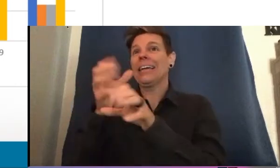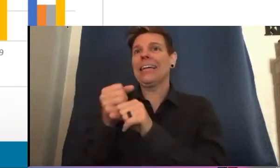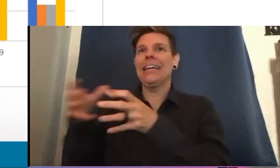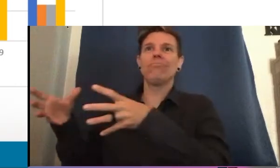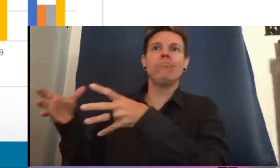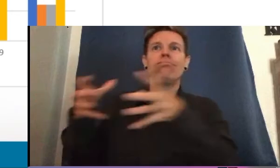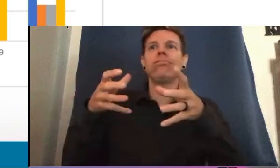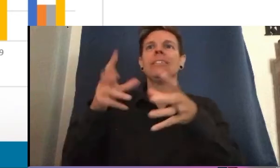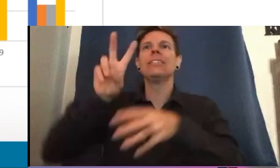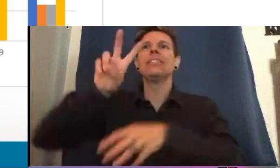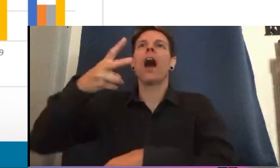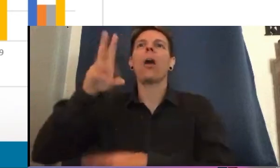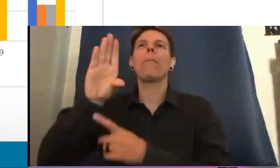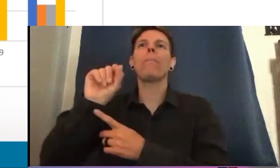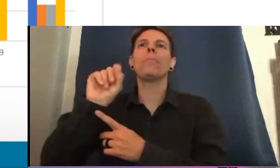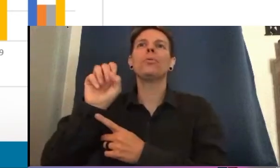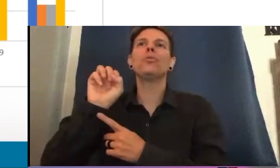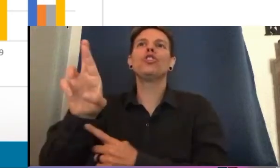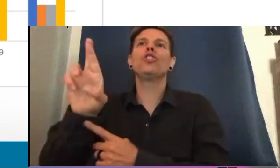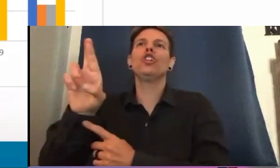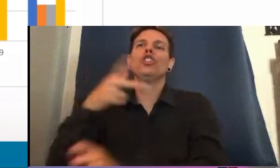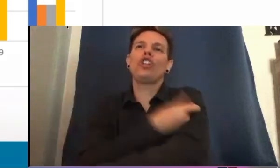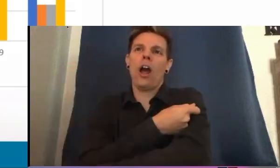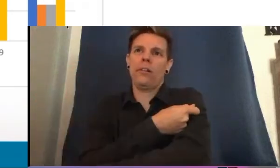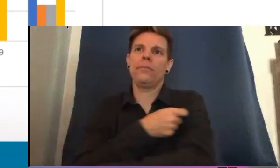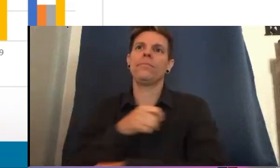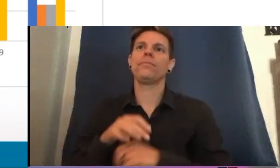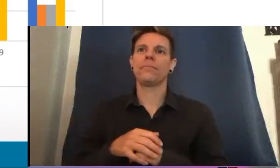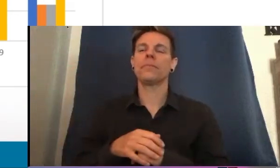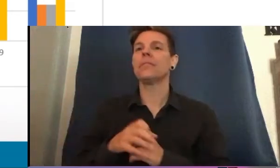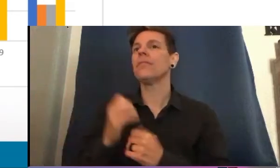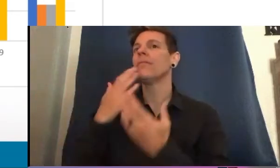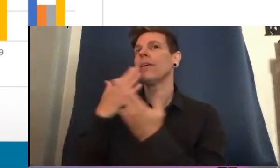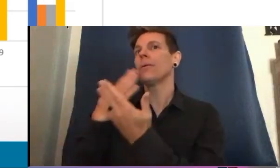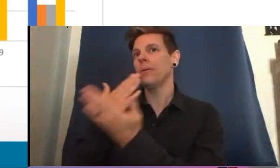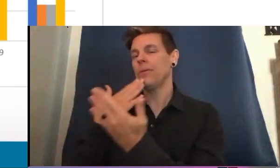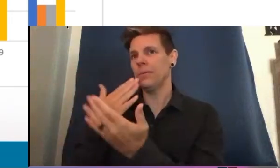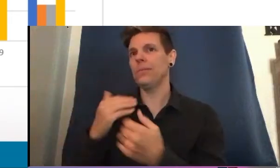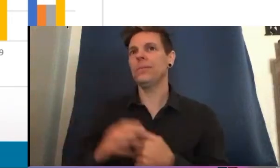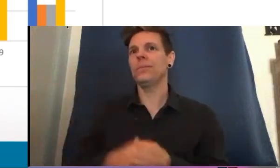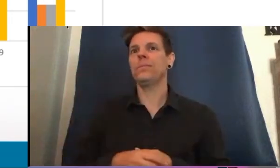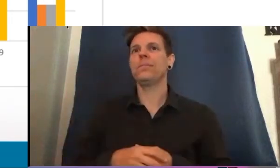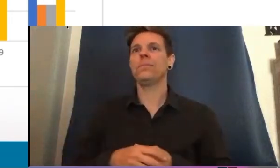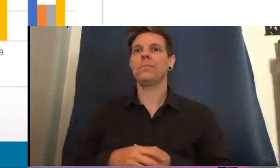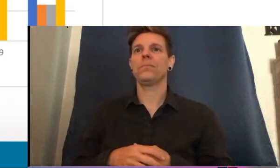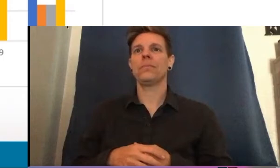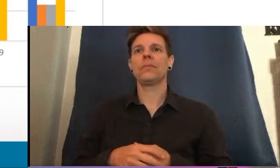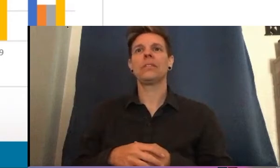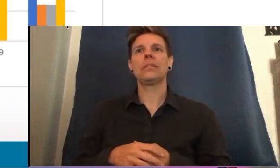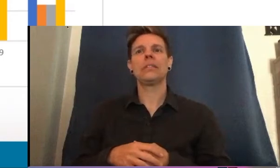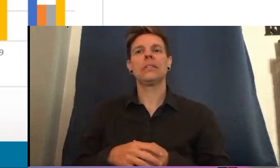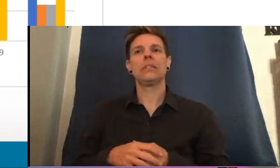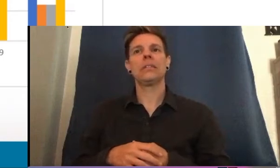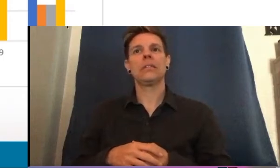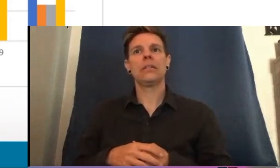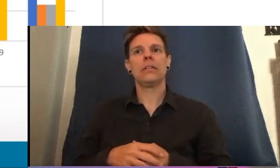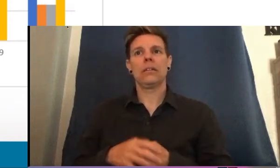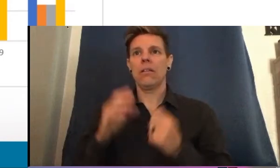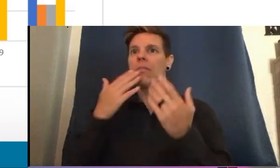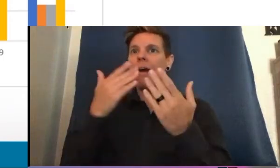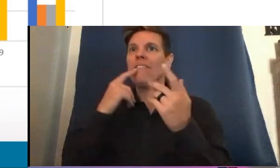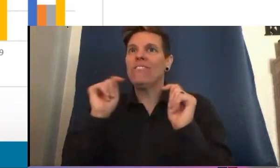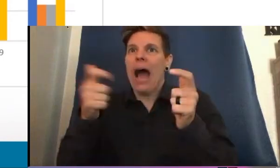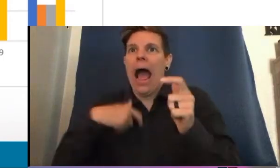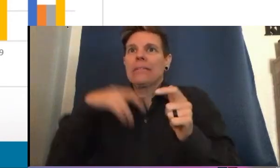Stephen. And I also want to thank Fadi, one of our Absolutely. epidemiologists. He moved very quickly to put those slides together and put them up